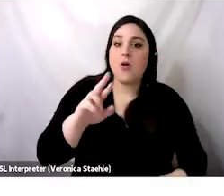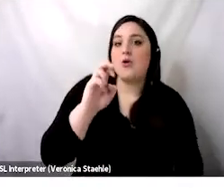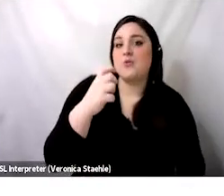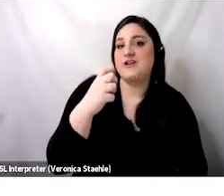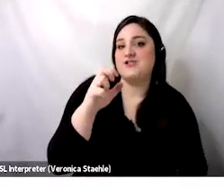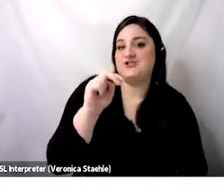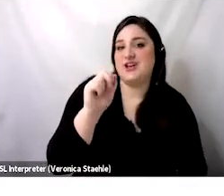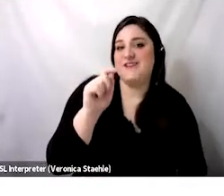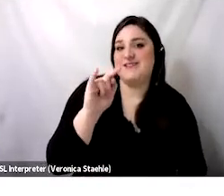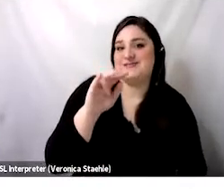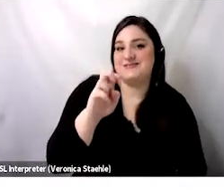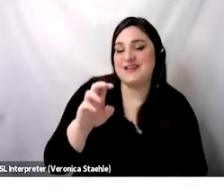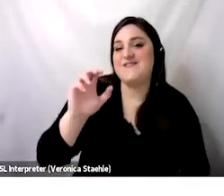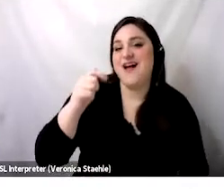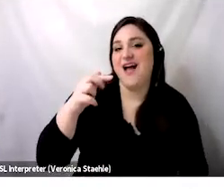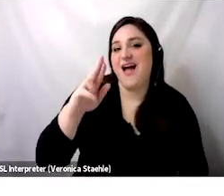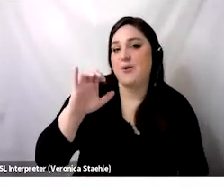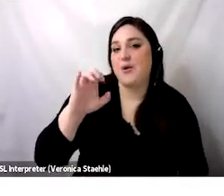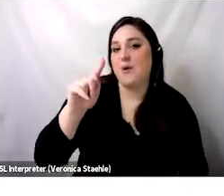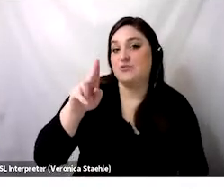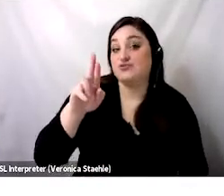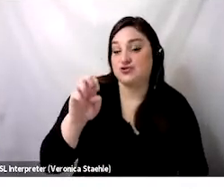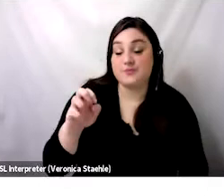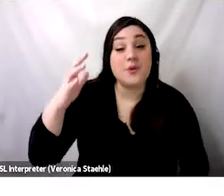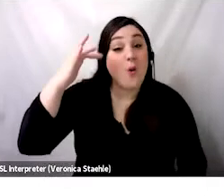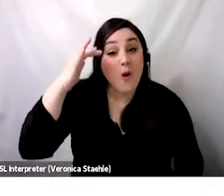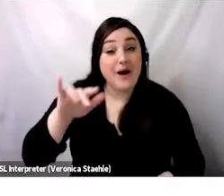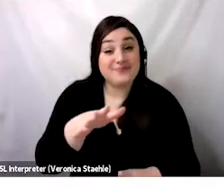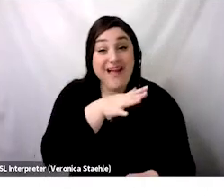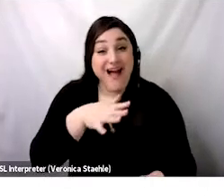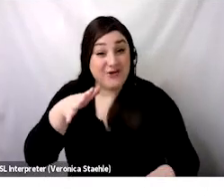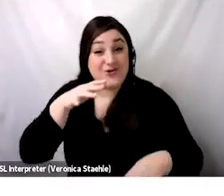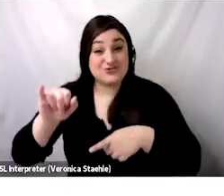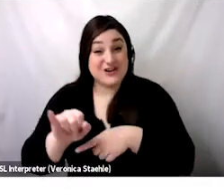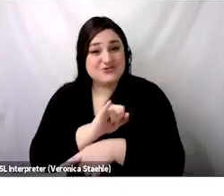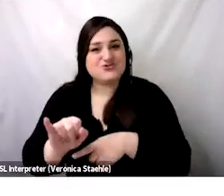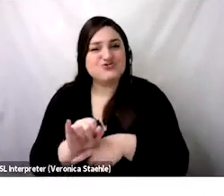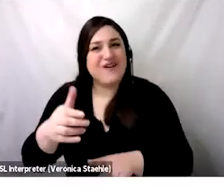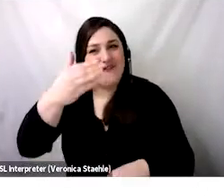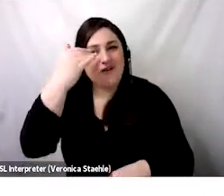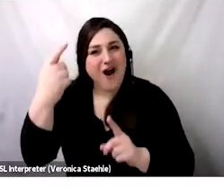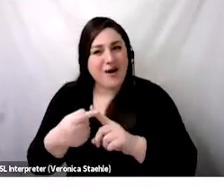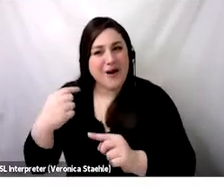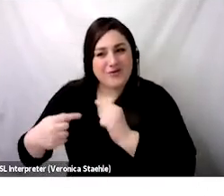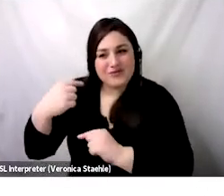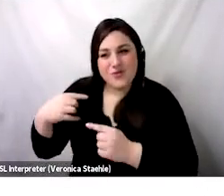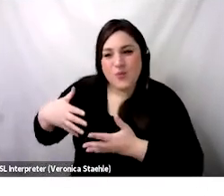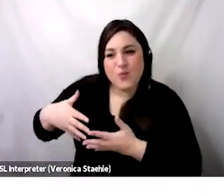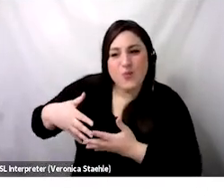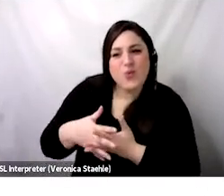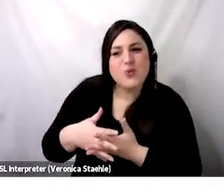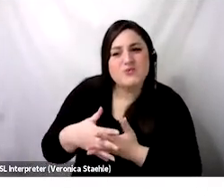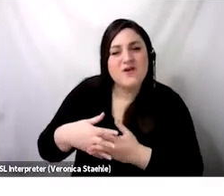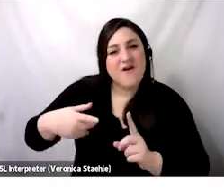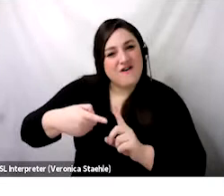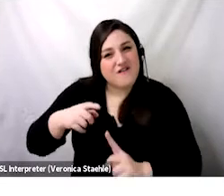So as an industry that has forgotten its roots, we begin with the foundation of agriculture, which is soil. And soil